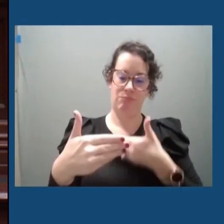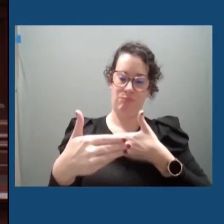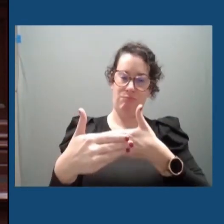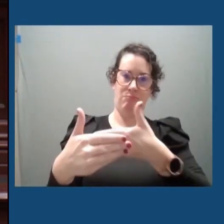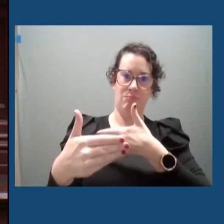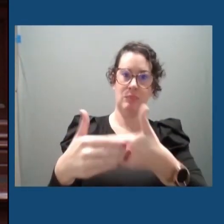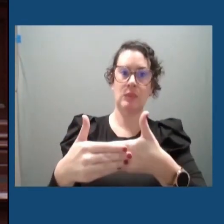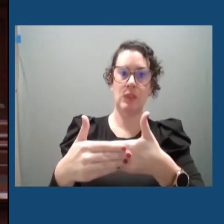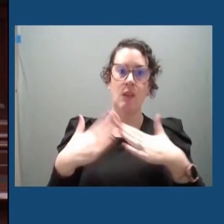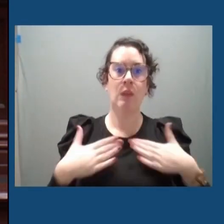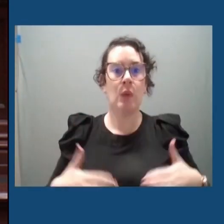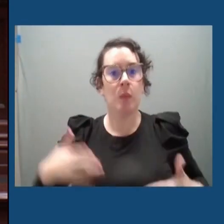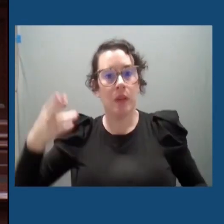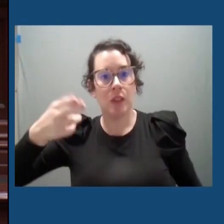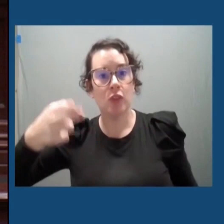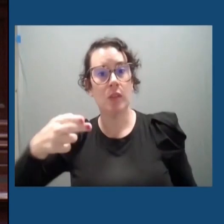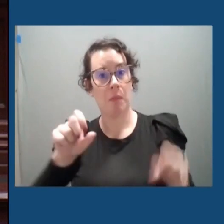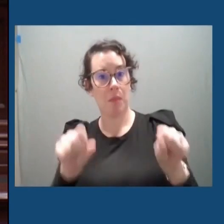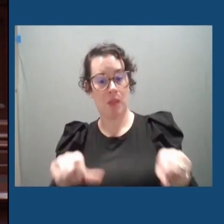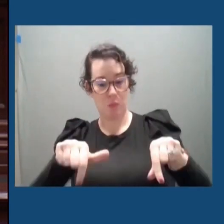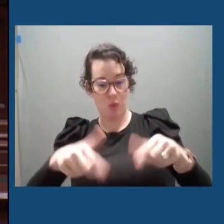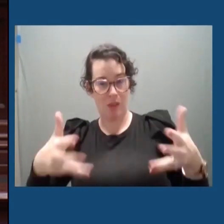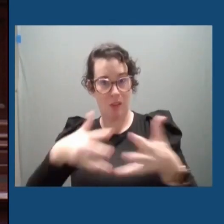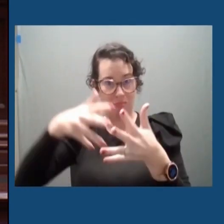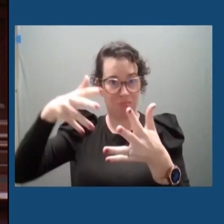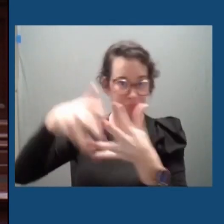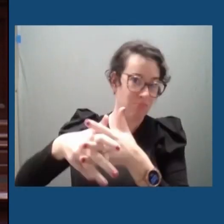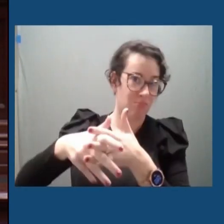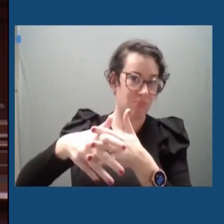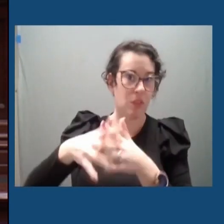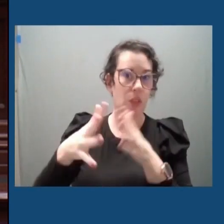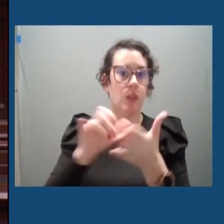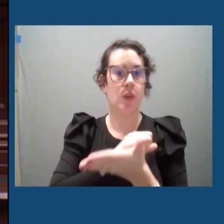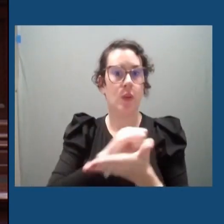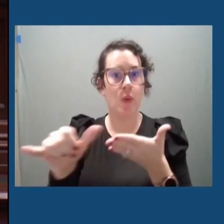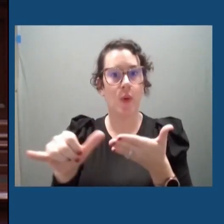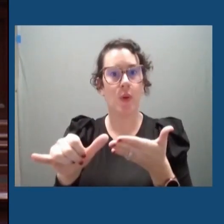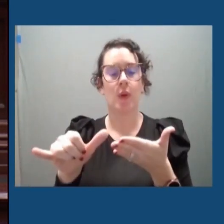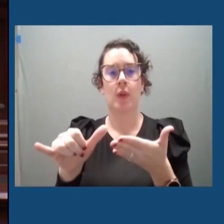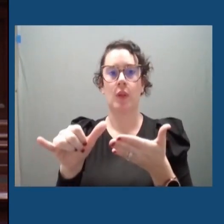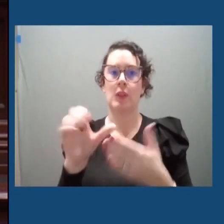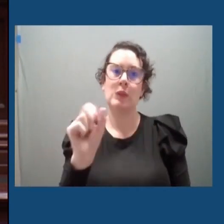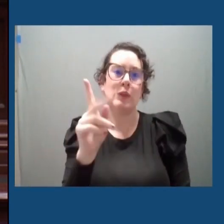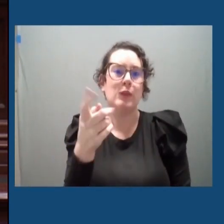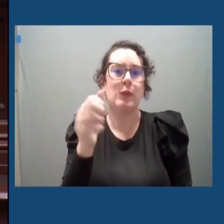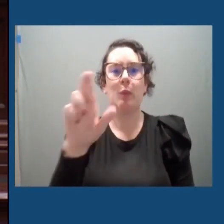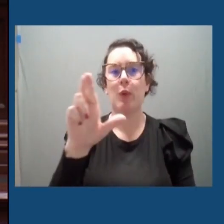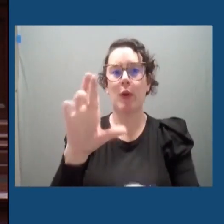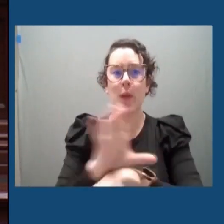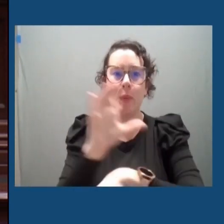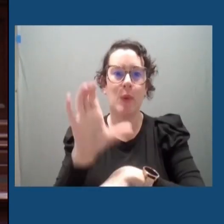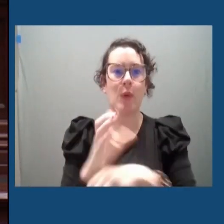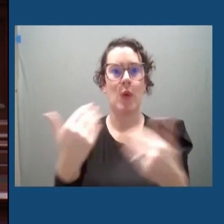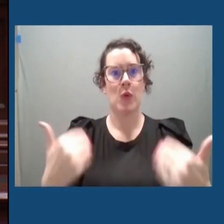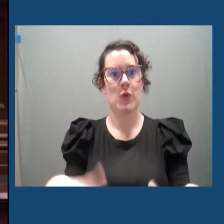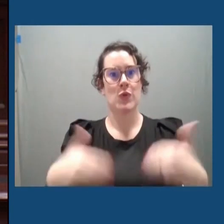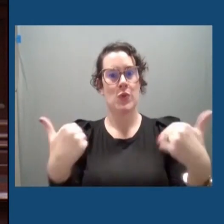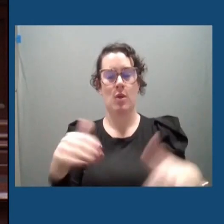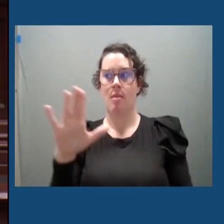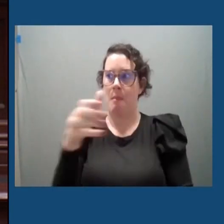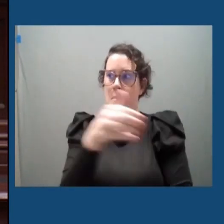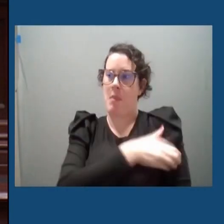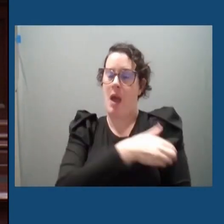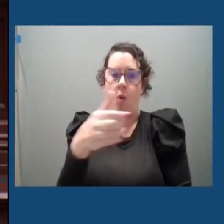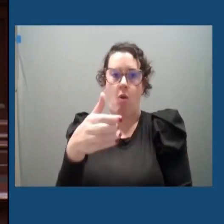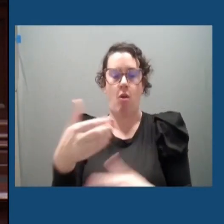That's what we can do here in New York. Those next generation supercomputers, they'll power